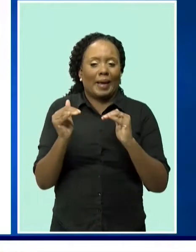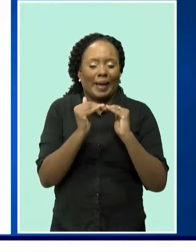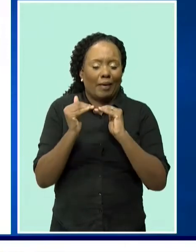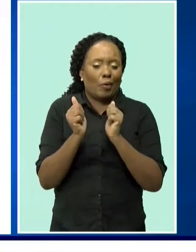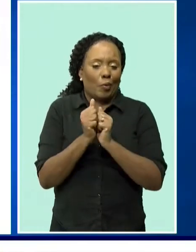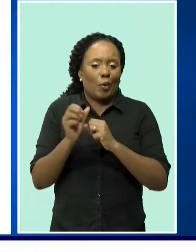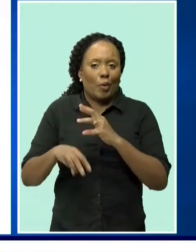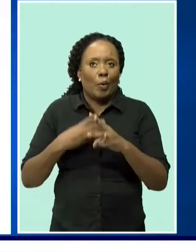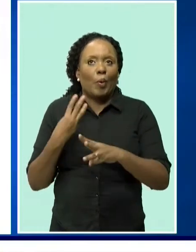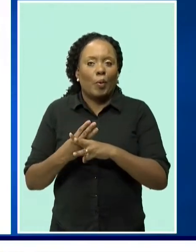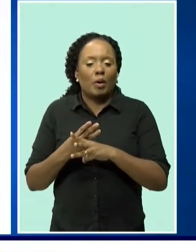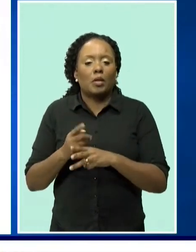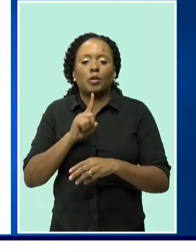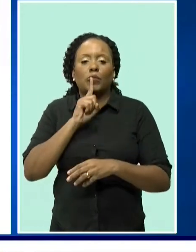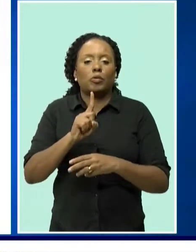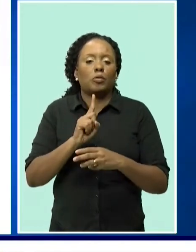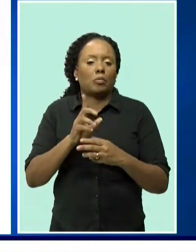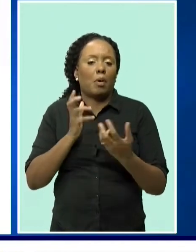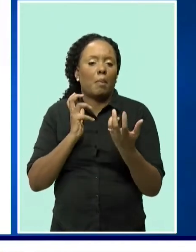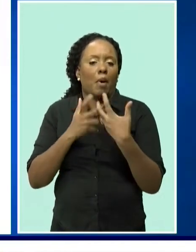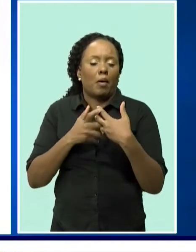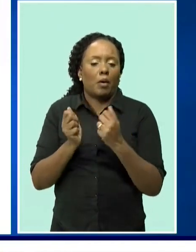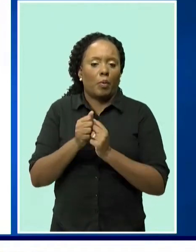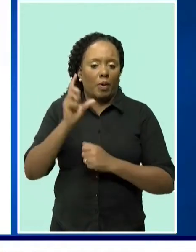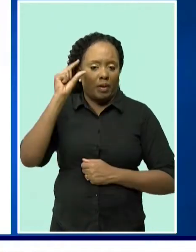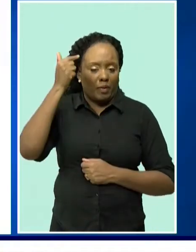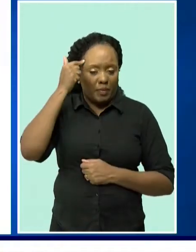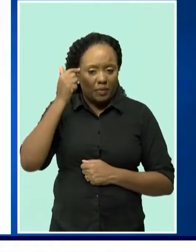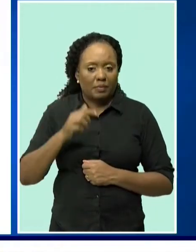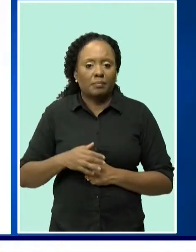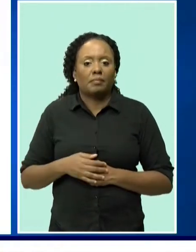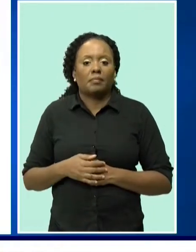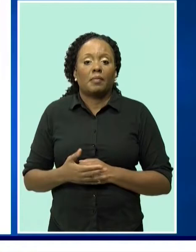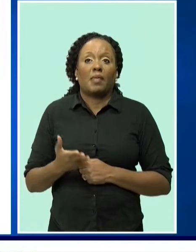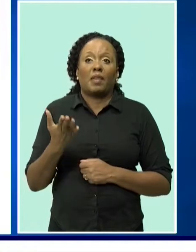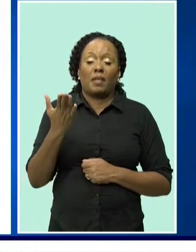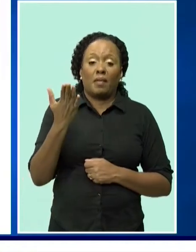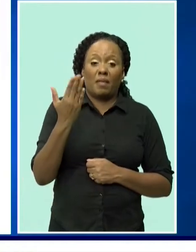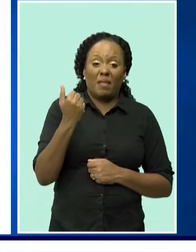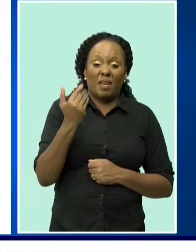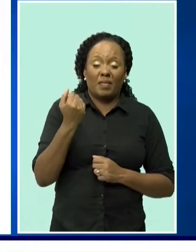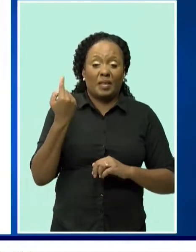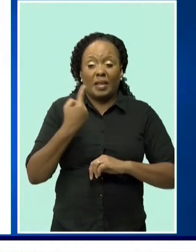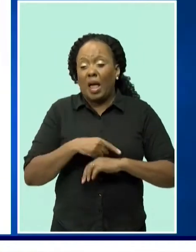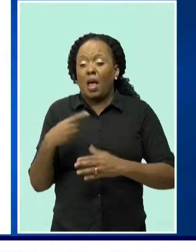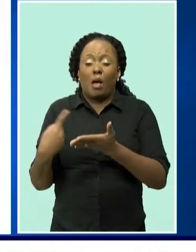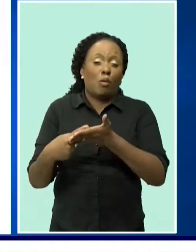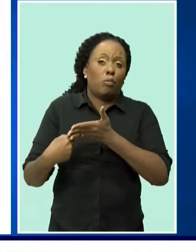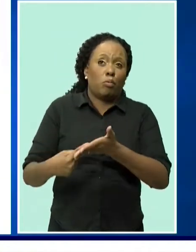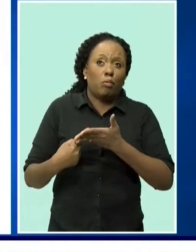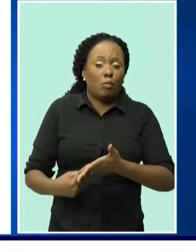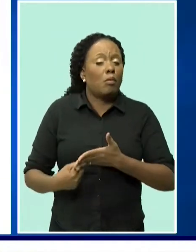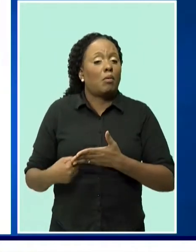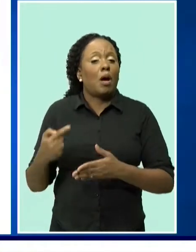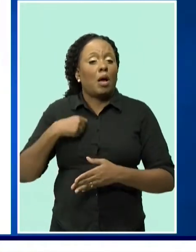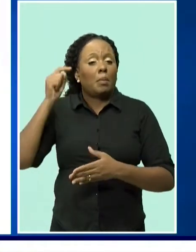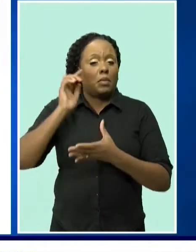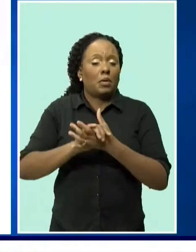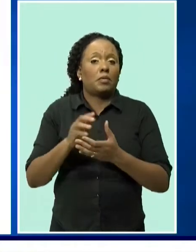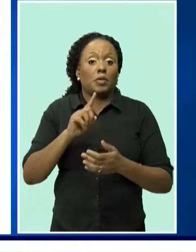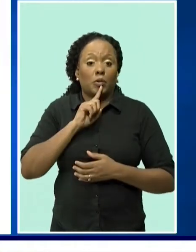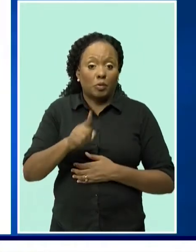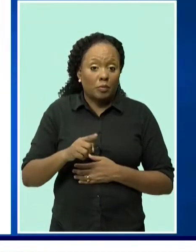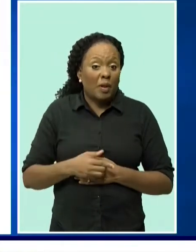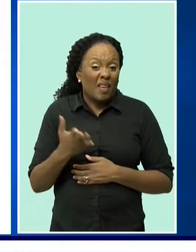to the BNEP. After 15 days of hearing, no part of this statement has shown to be untrue. What the 15 days